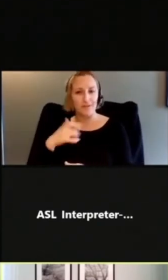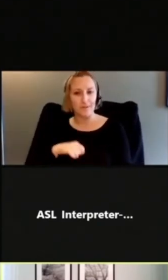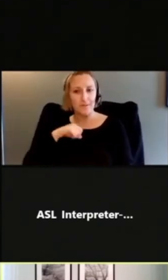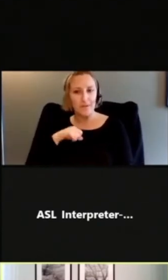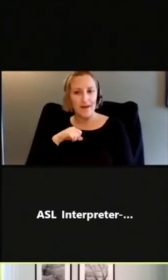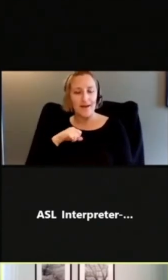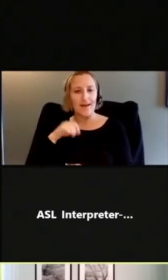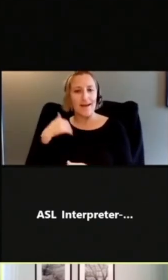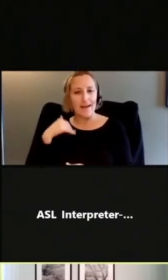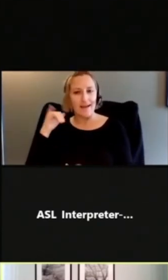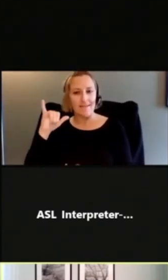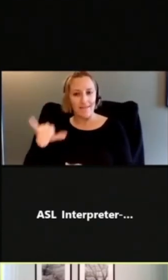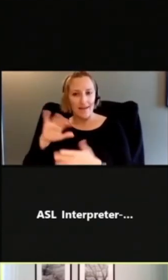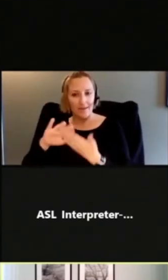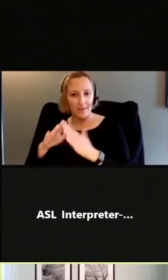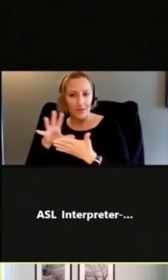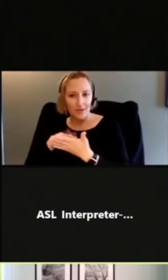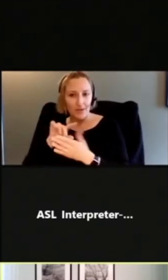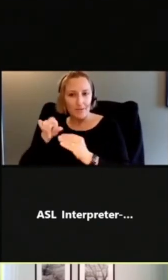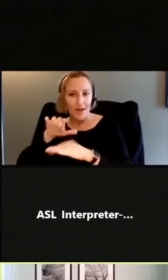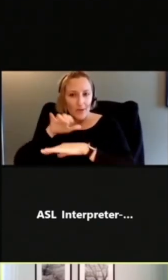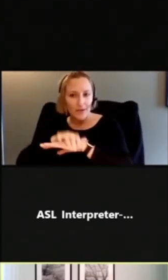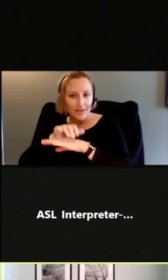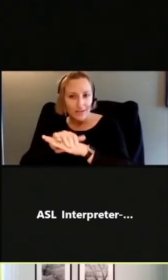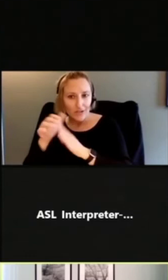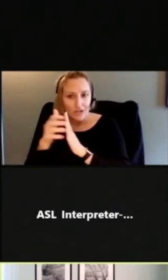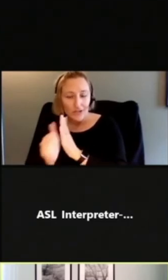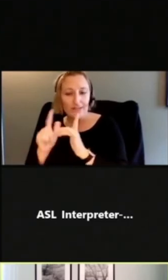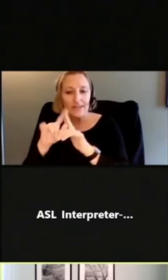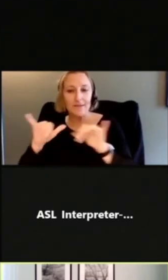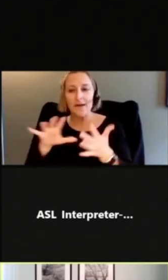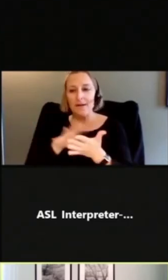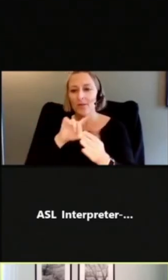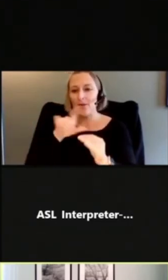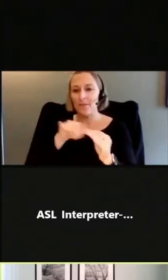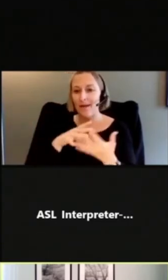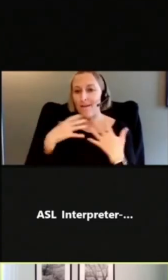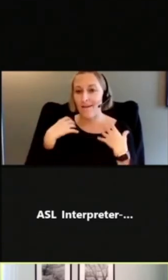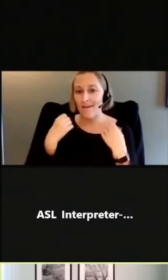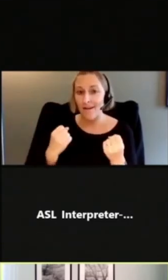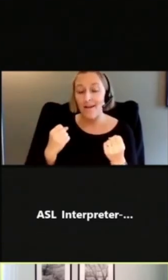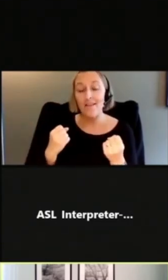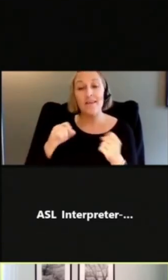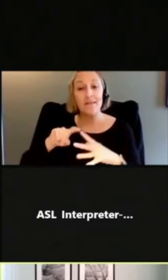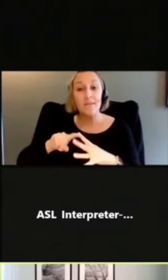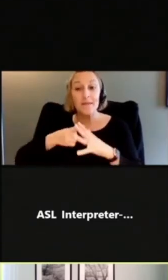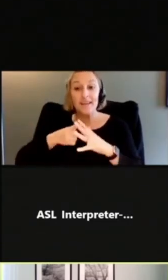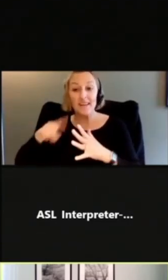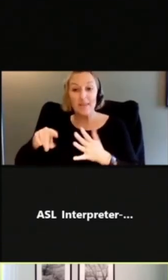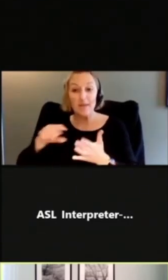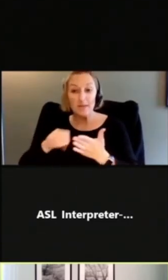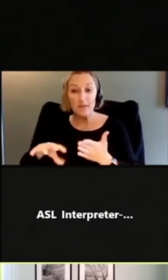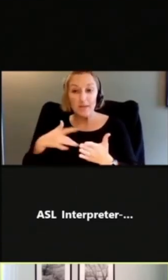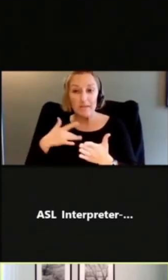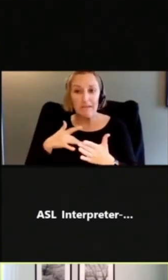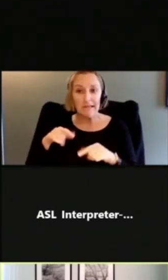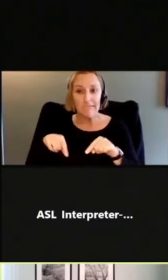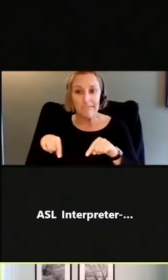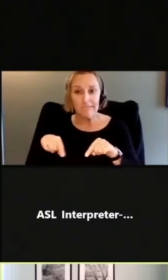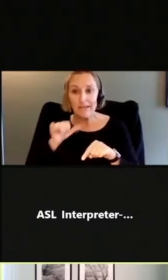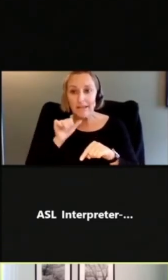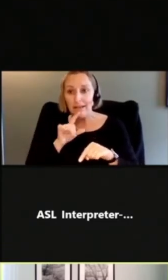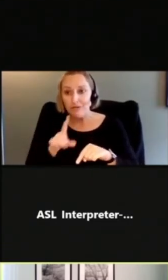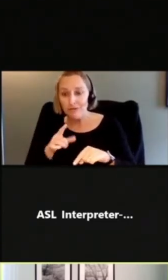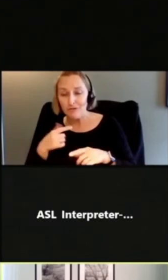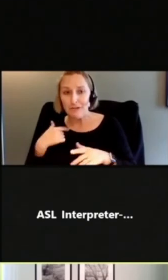English skills, but also learning about health. The students were really scared at the beginning because they thought they could not do it, they could not